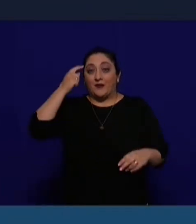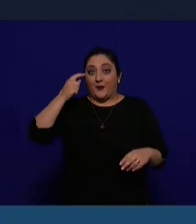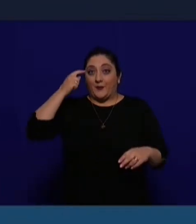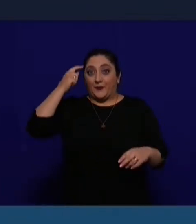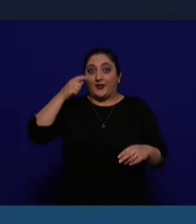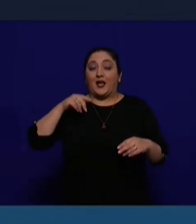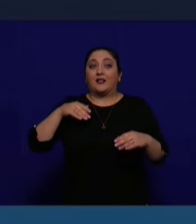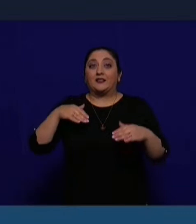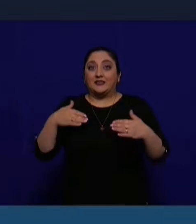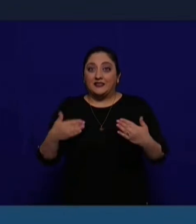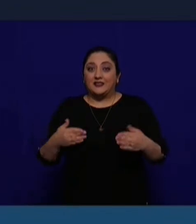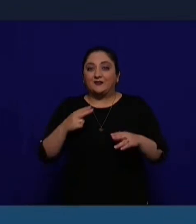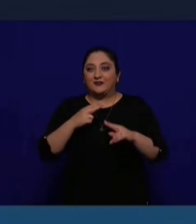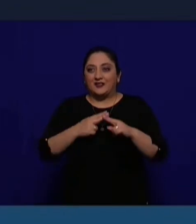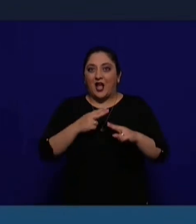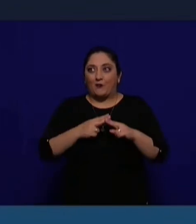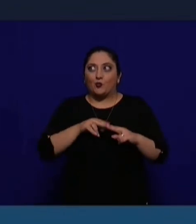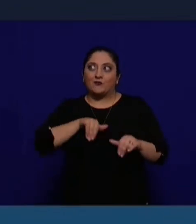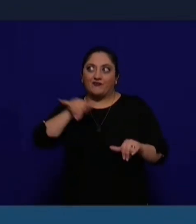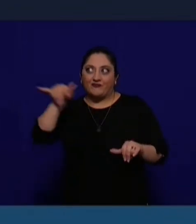kif għandu jkoll isir it-travel.